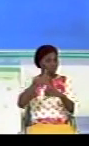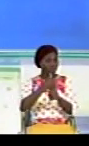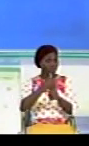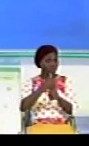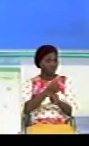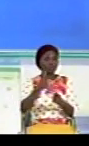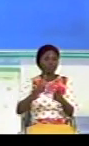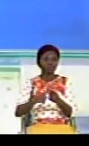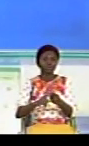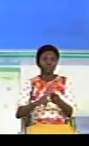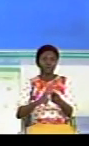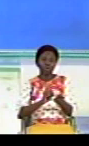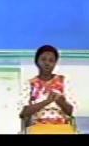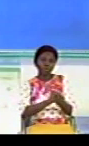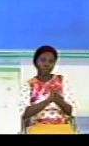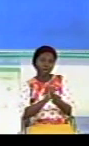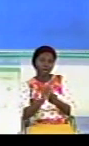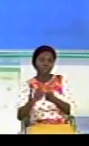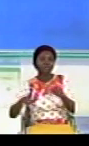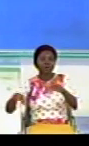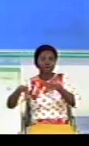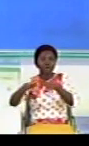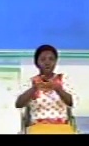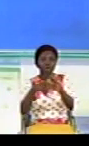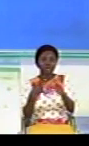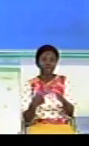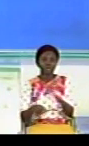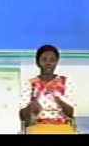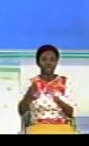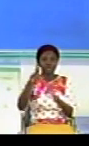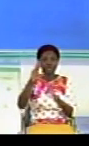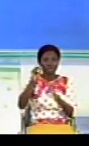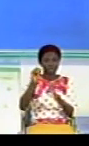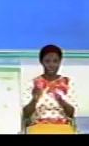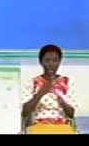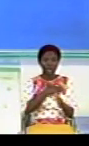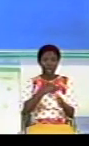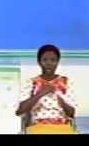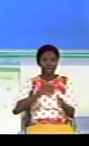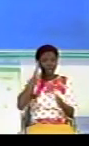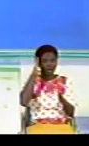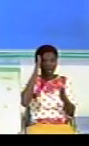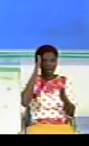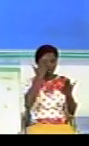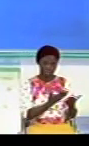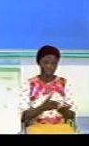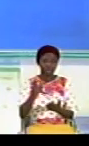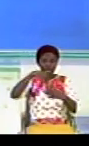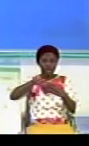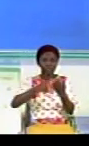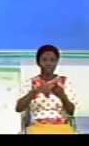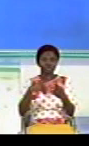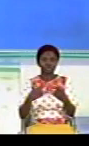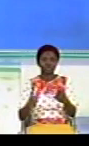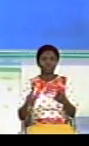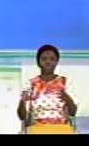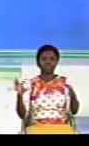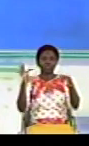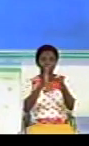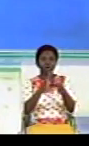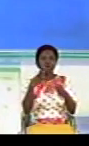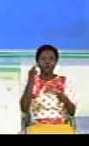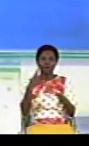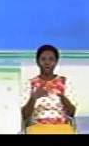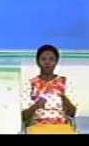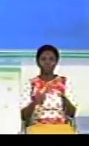the rod, and I will bring you into the bond of the covenant, and